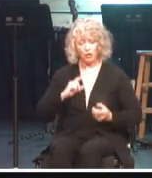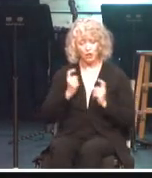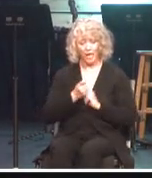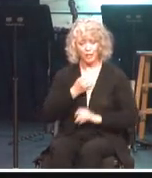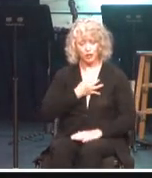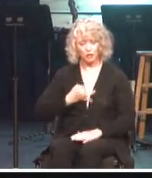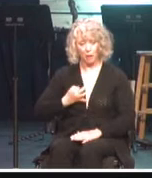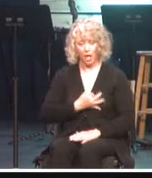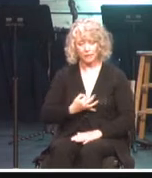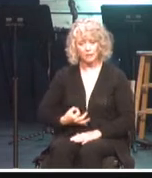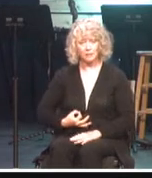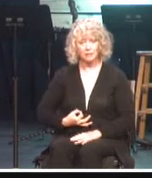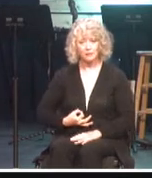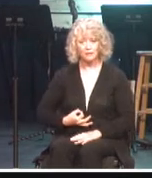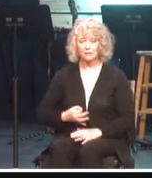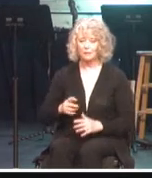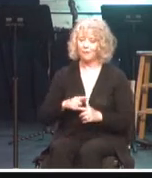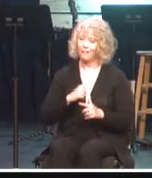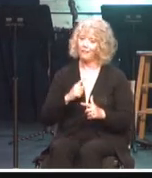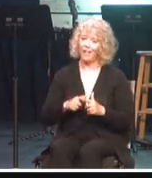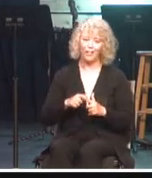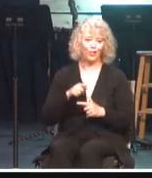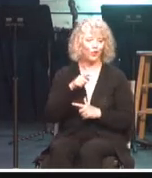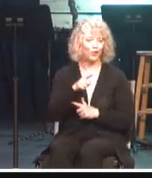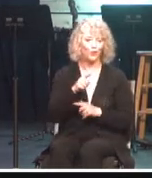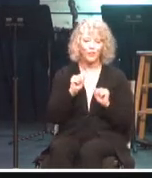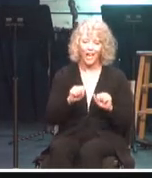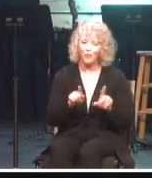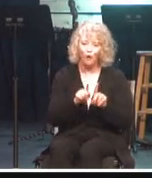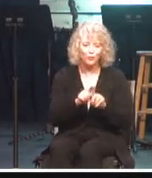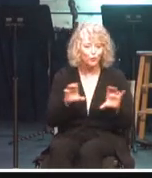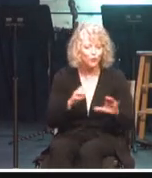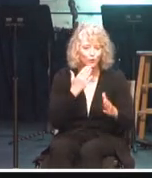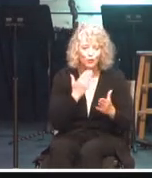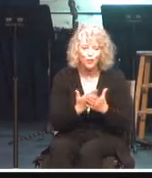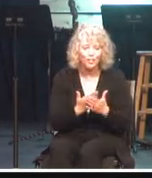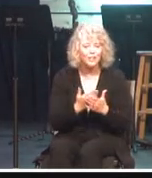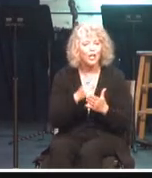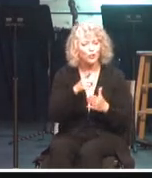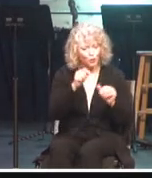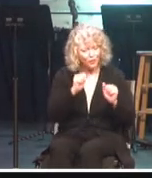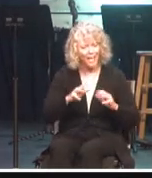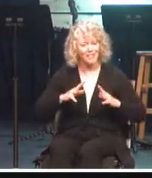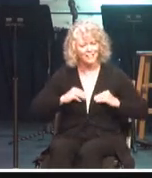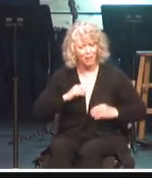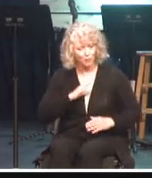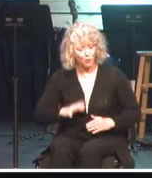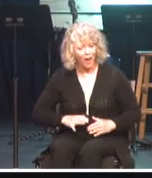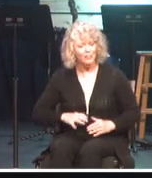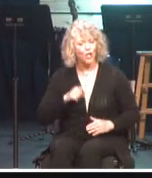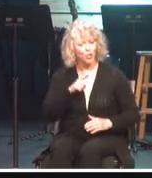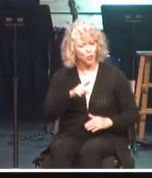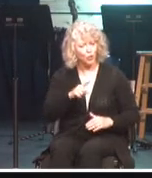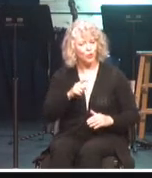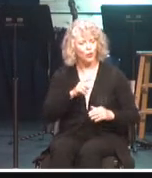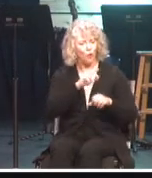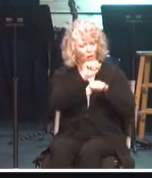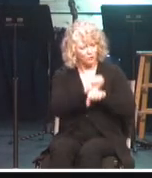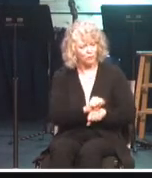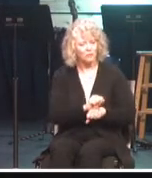Then you also can do good. The greatest good being turning to Christ. Then you also can do good who are accustomed to doing